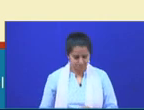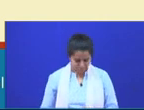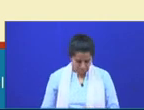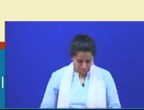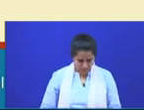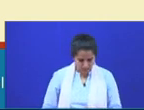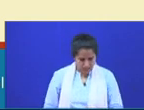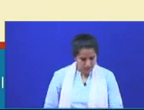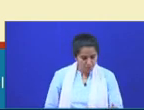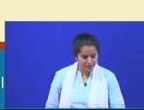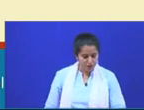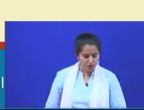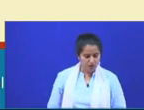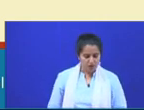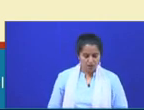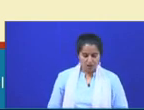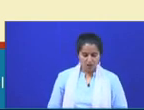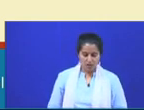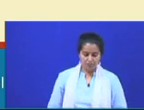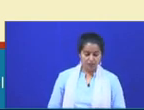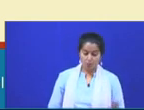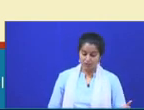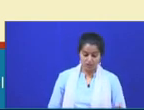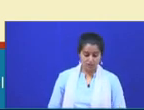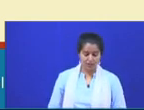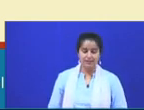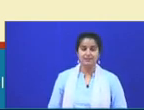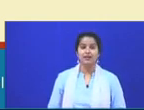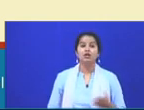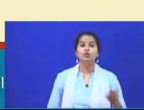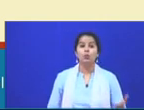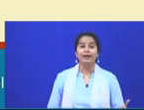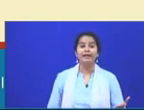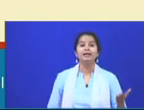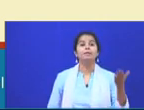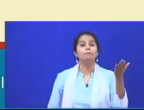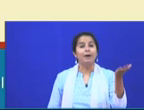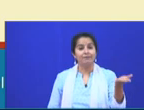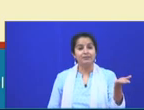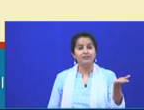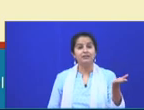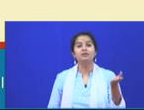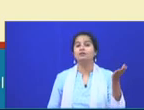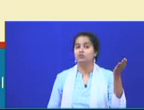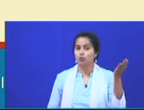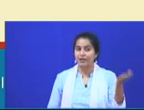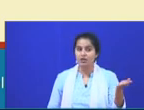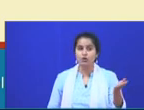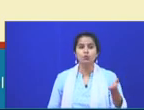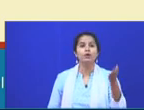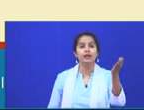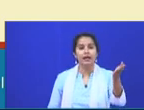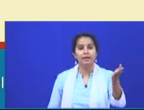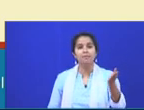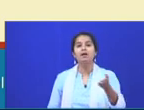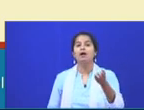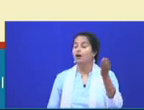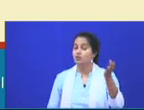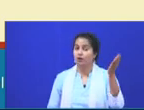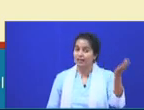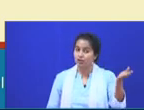All right, and moving on, the question is twayi bhavati. So in you, in